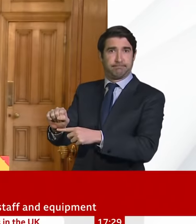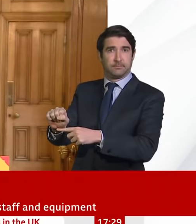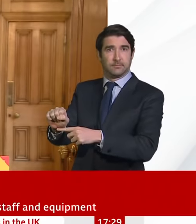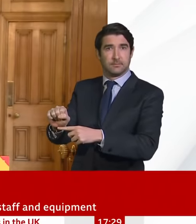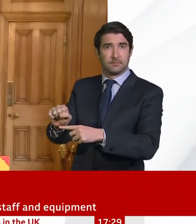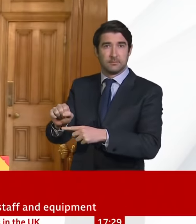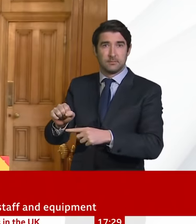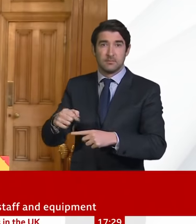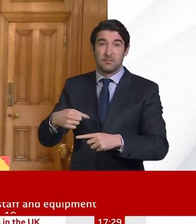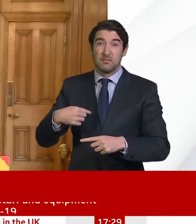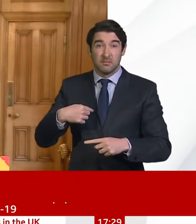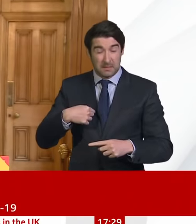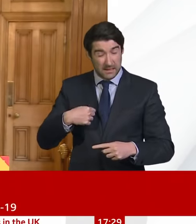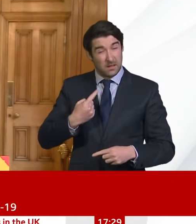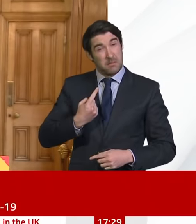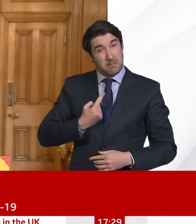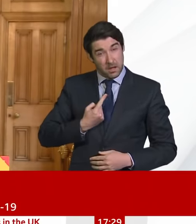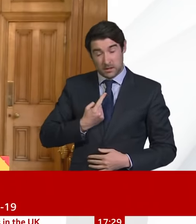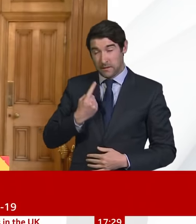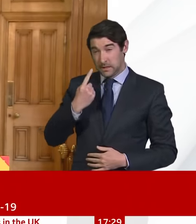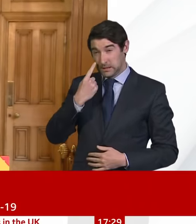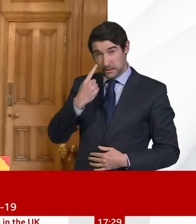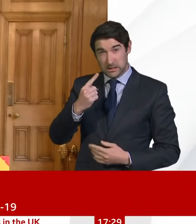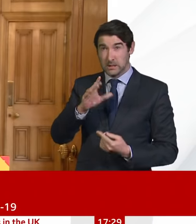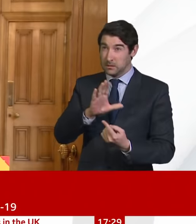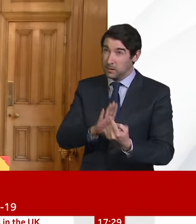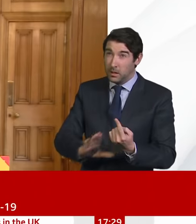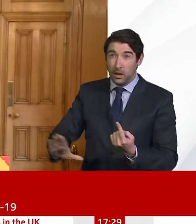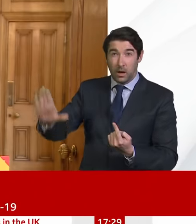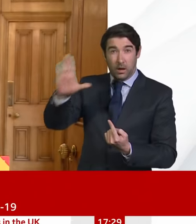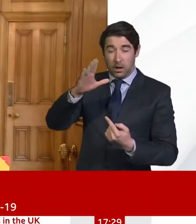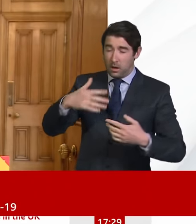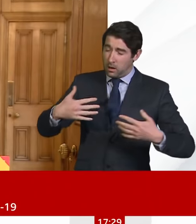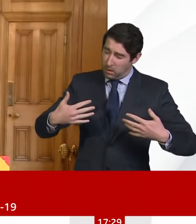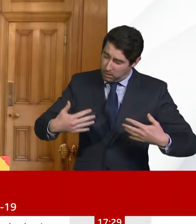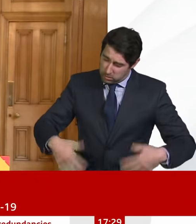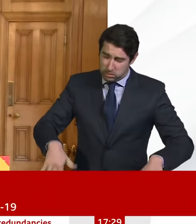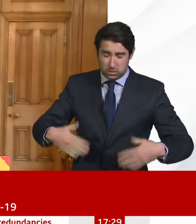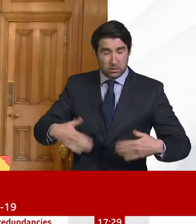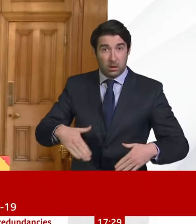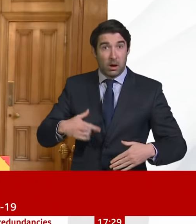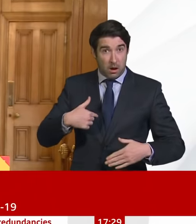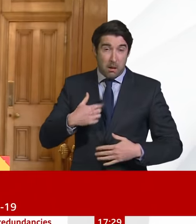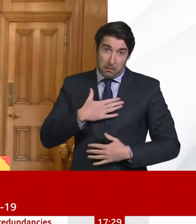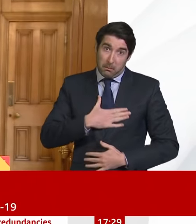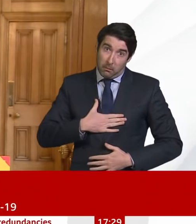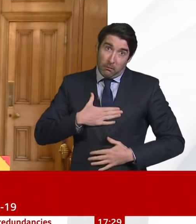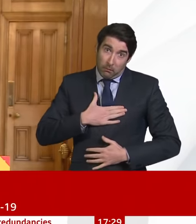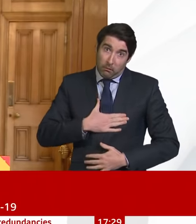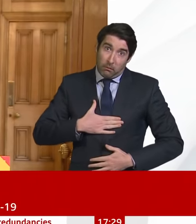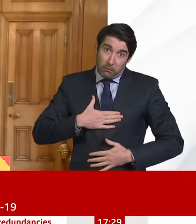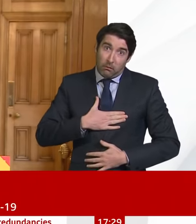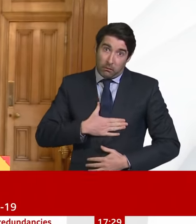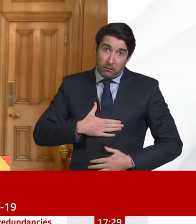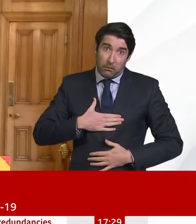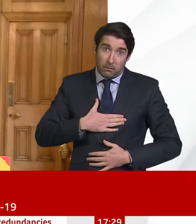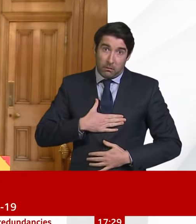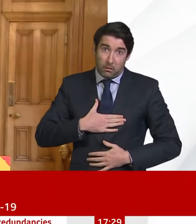and the commitment that we're seeing from people right across the country. And in the health and care system, we've lost colleagues